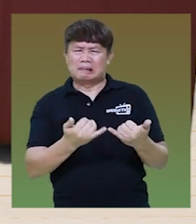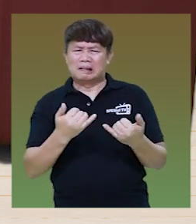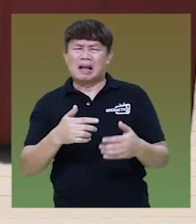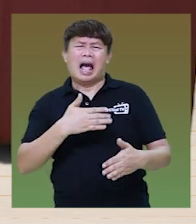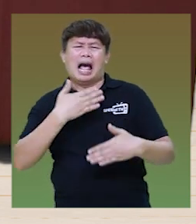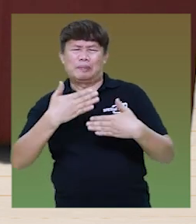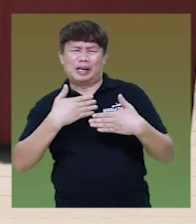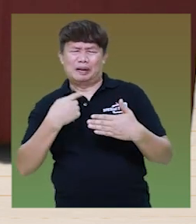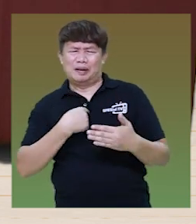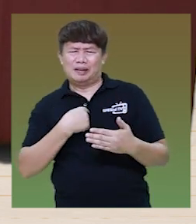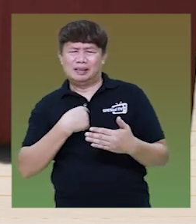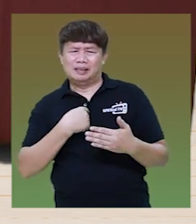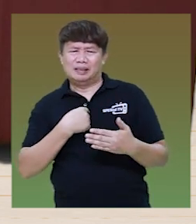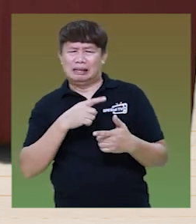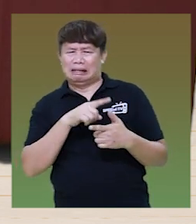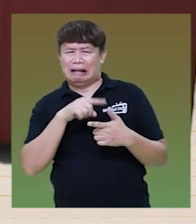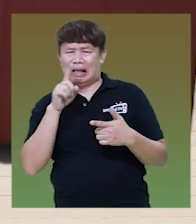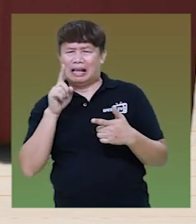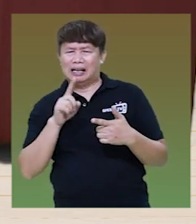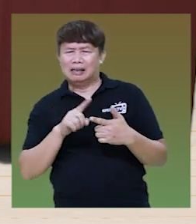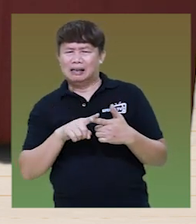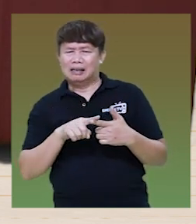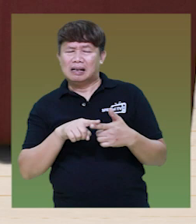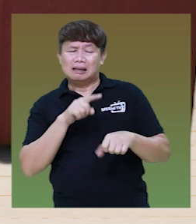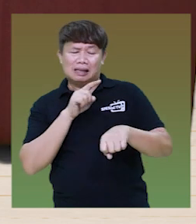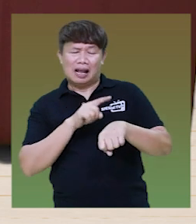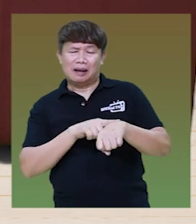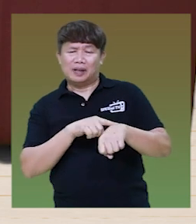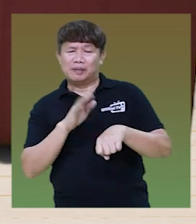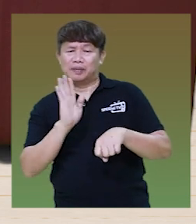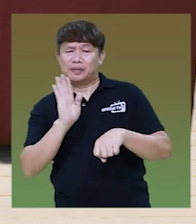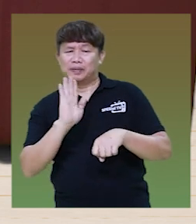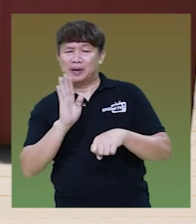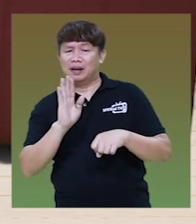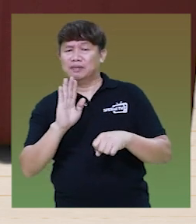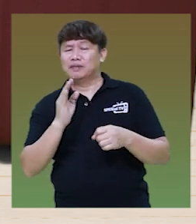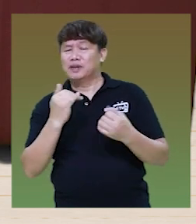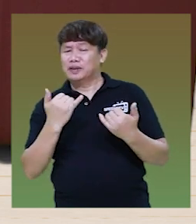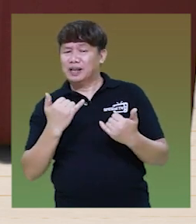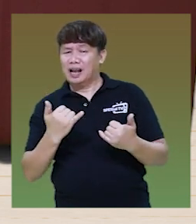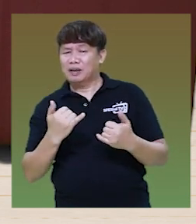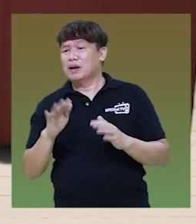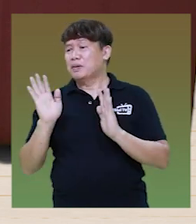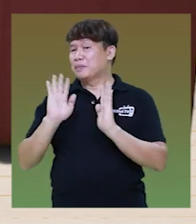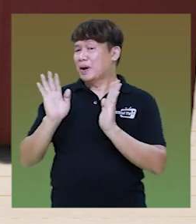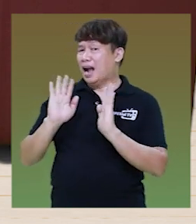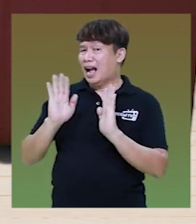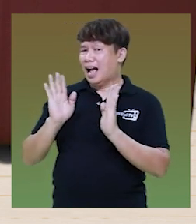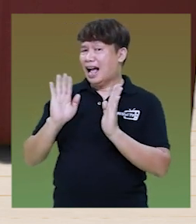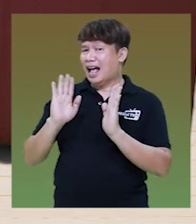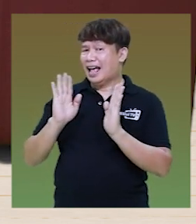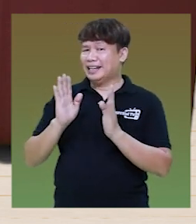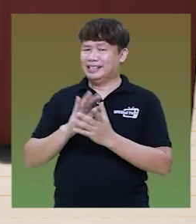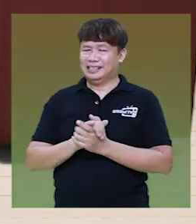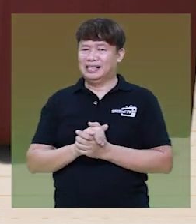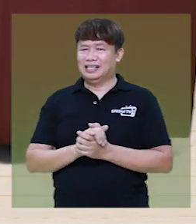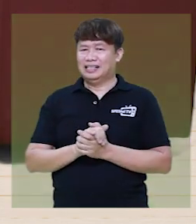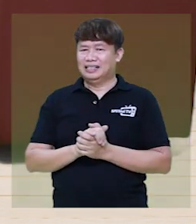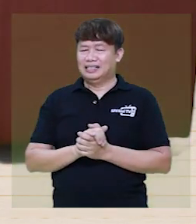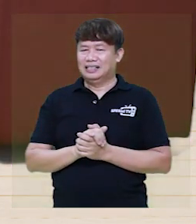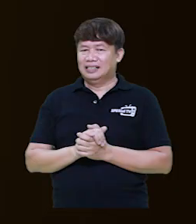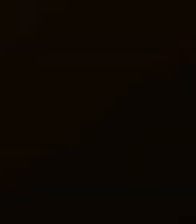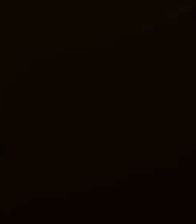glad. Well then, it's time to say goodbye for now. Bye! See you around. Bye!